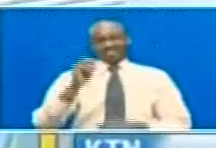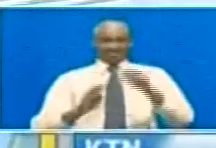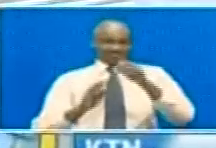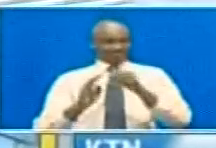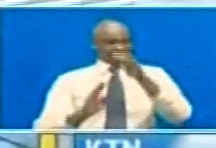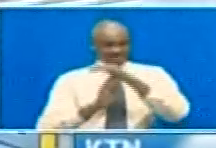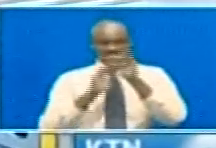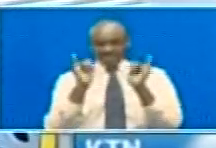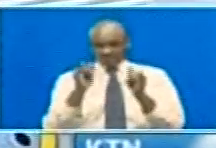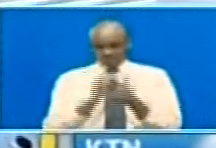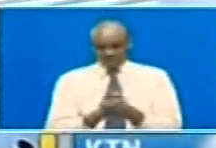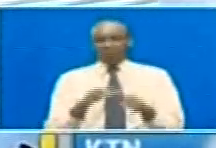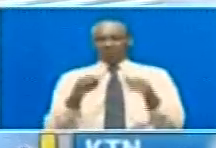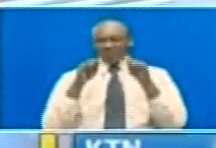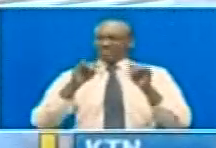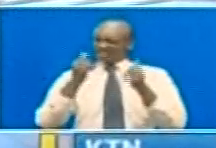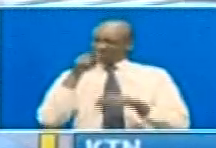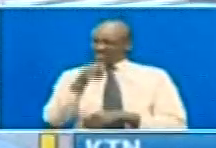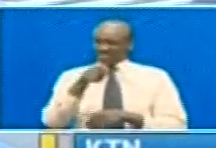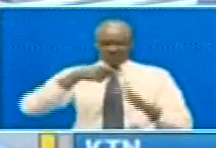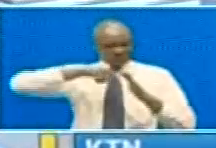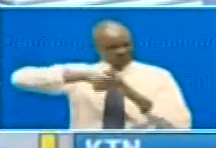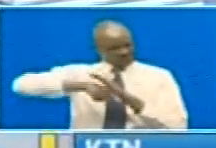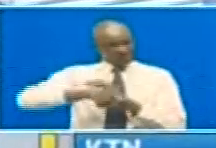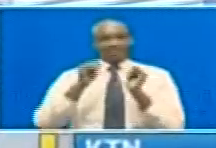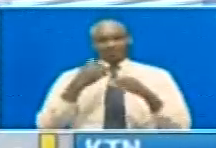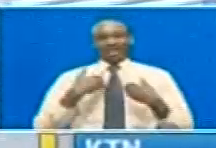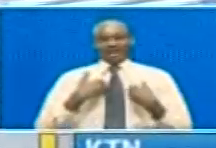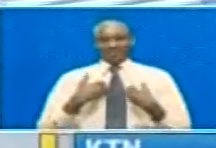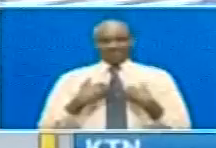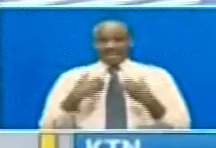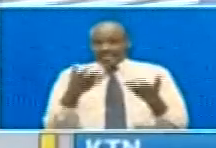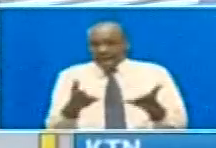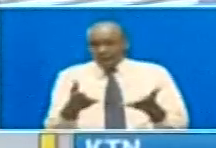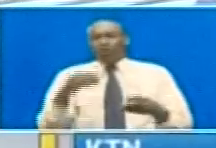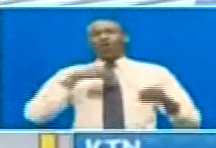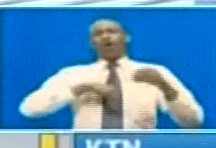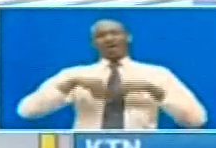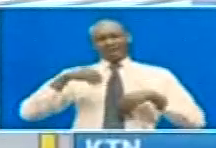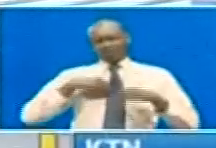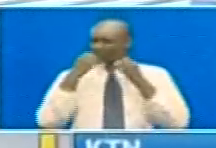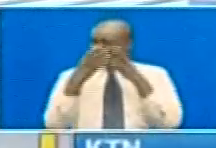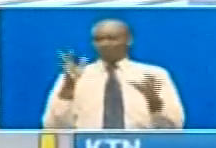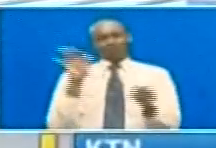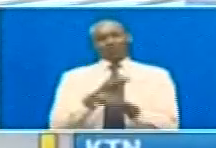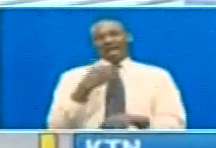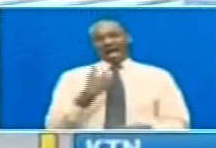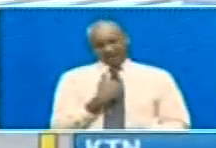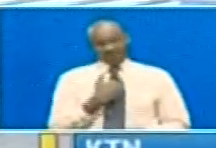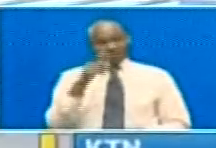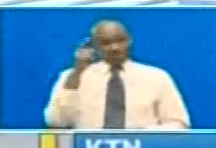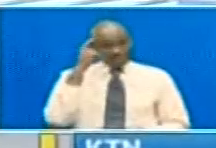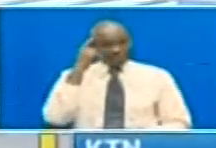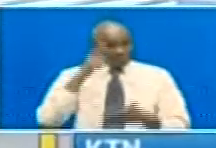just in time for the most comprehensive news bulletin in town. Graph Diaries continues tonight. Indeed, Graph Diaries continues. Remember,